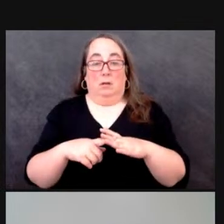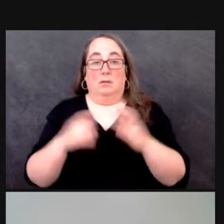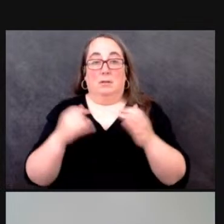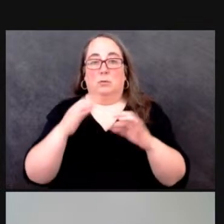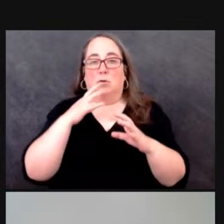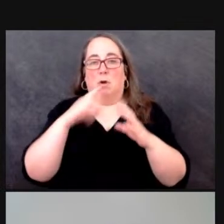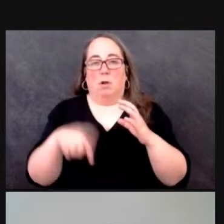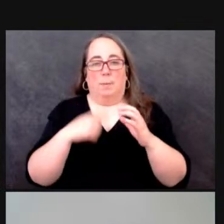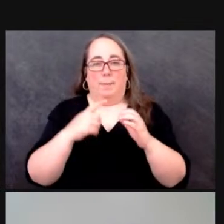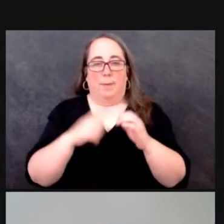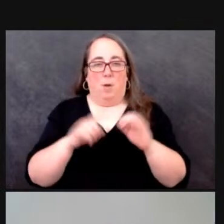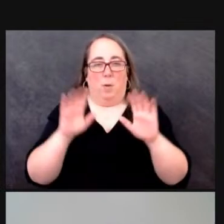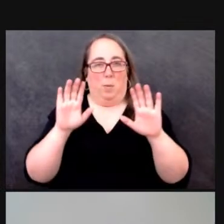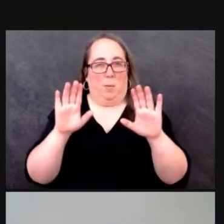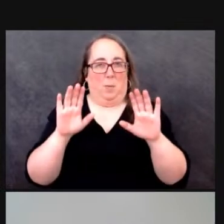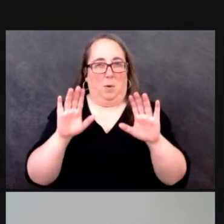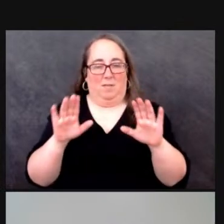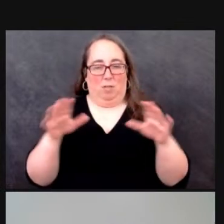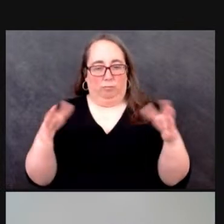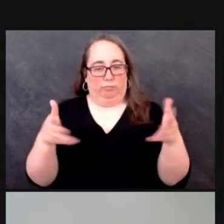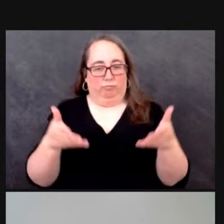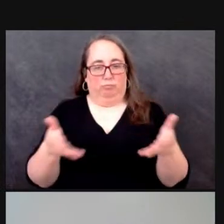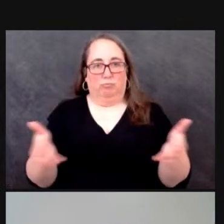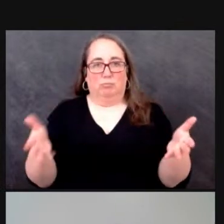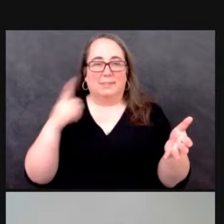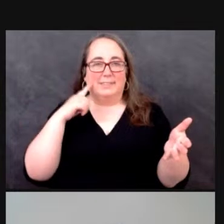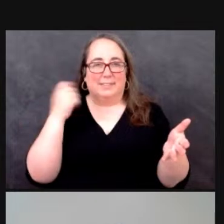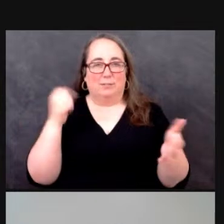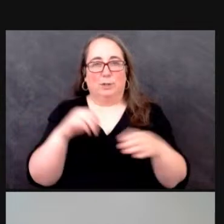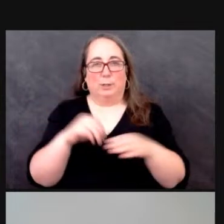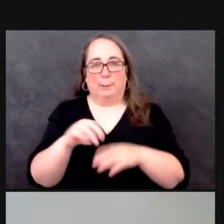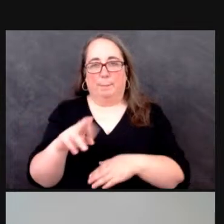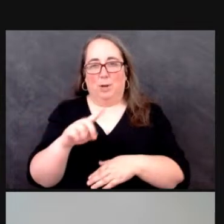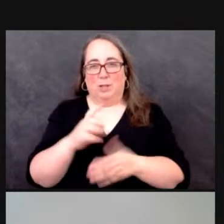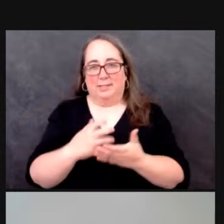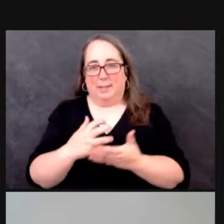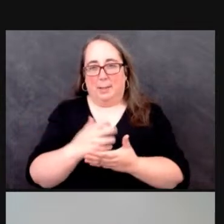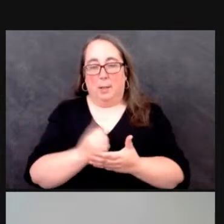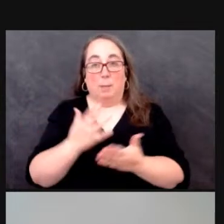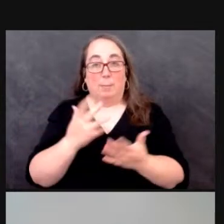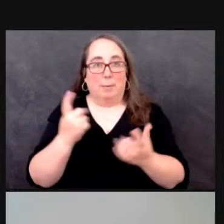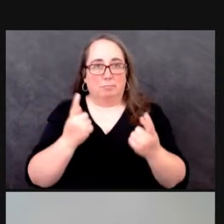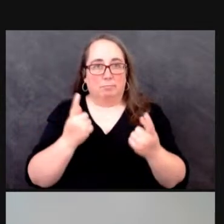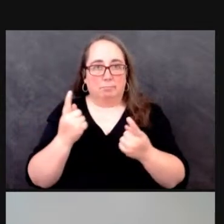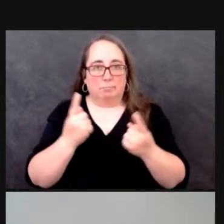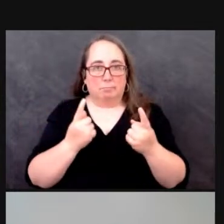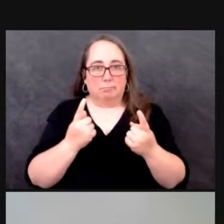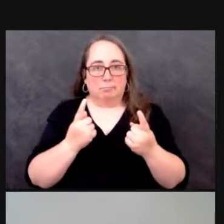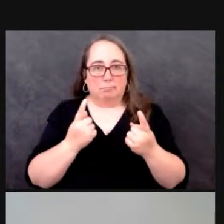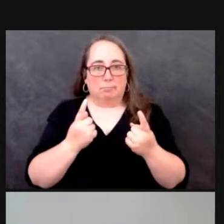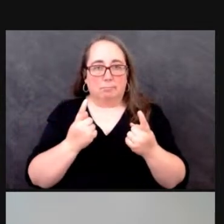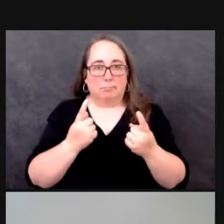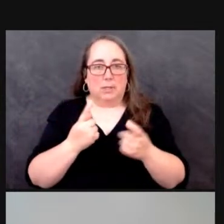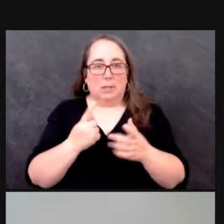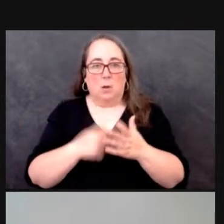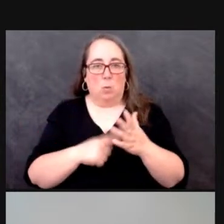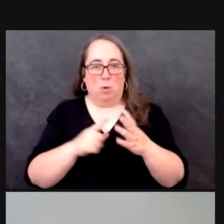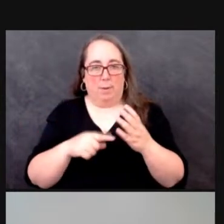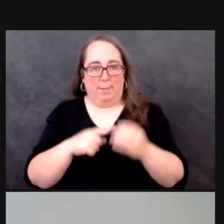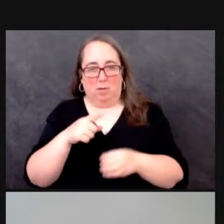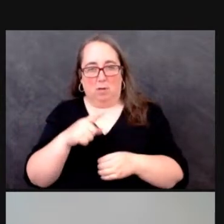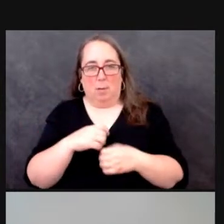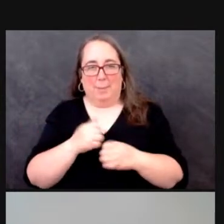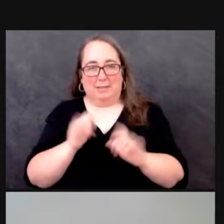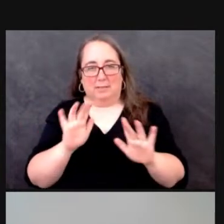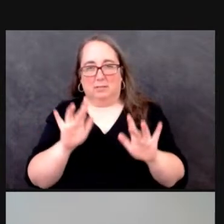an incredible set of silver held in the state of Maryland's collection. You might be wondering, just what about this silver makes it stand